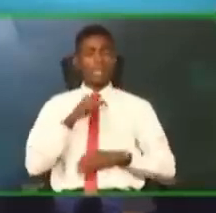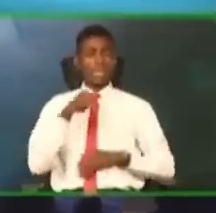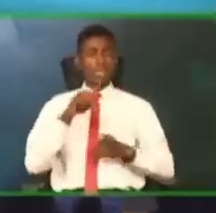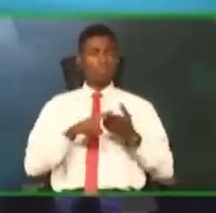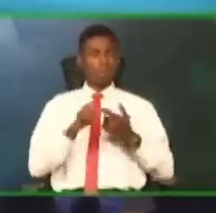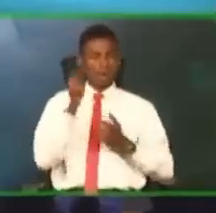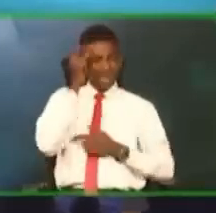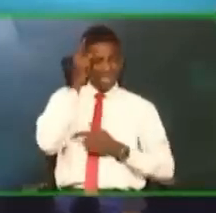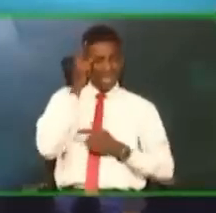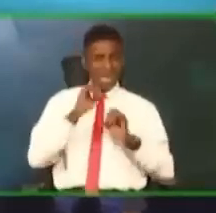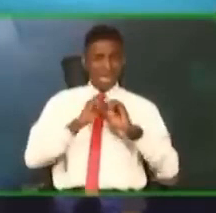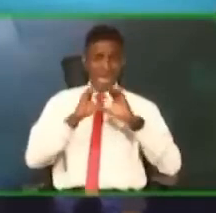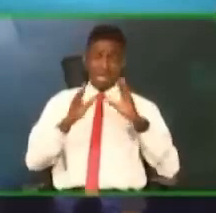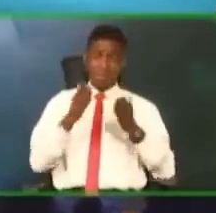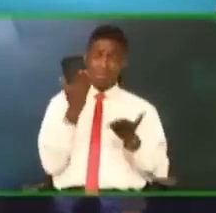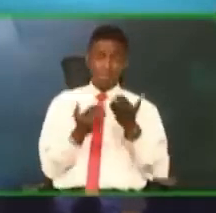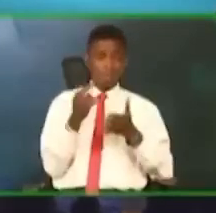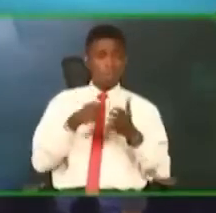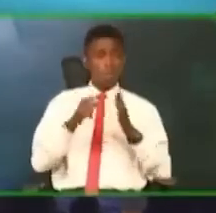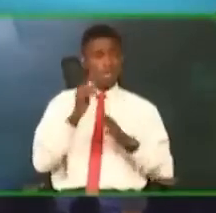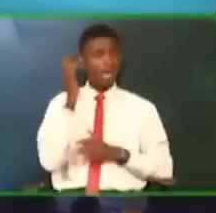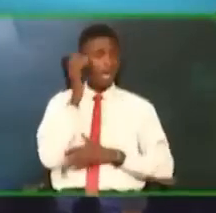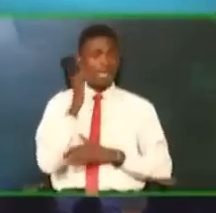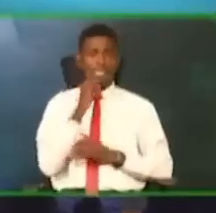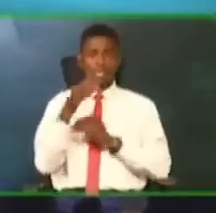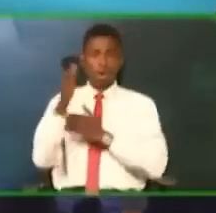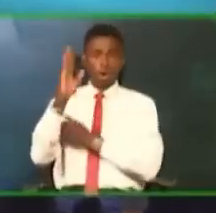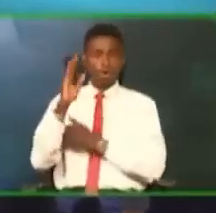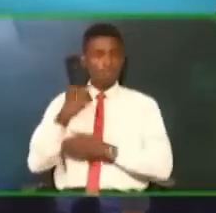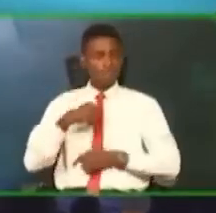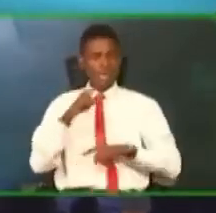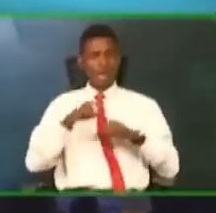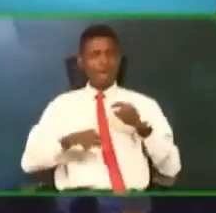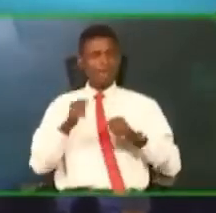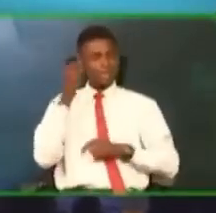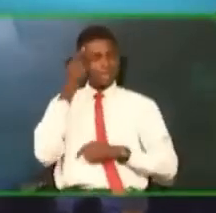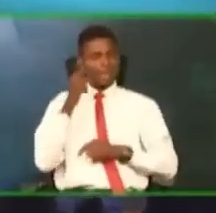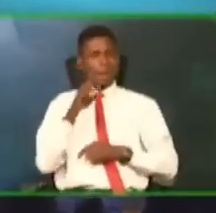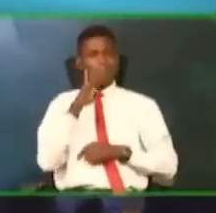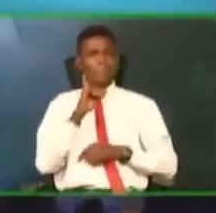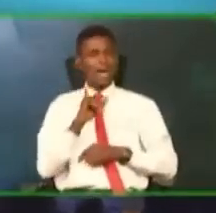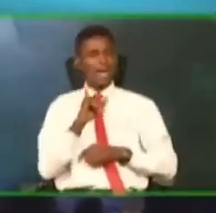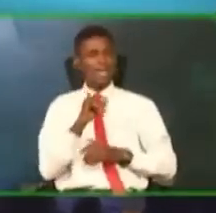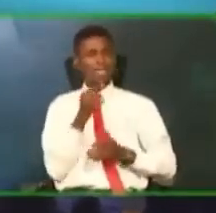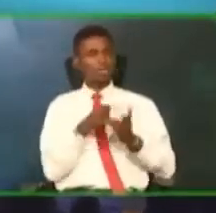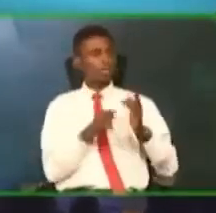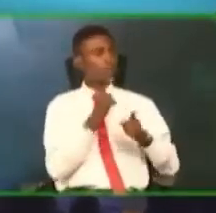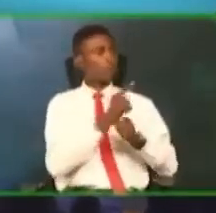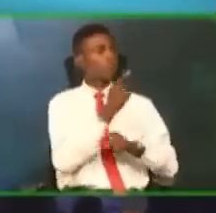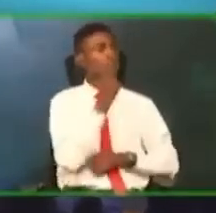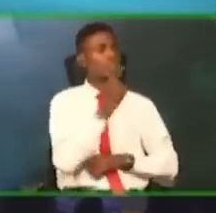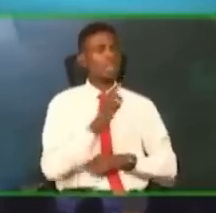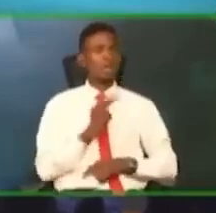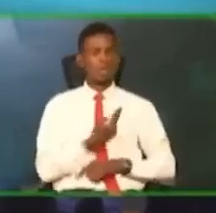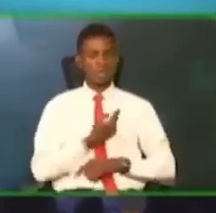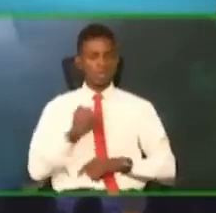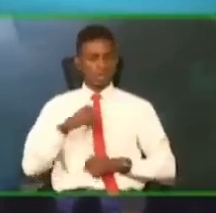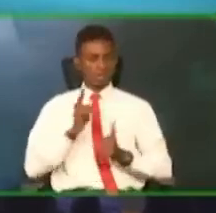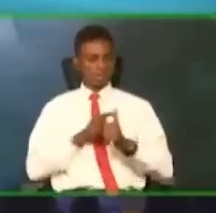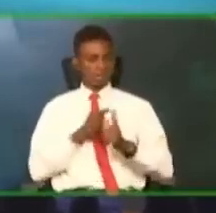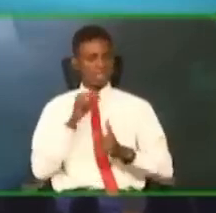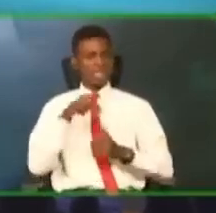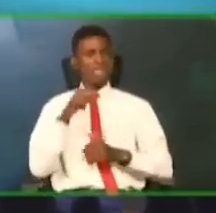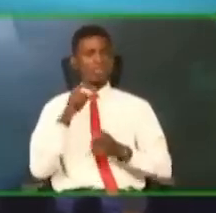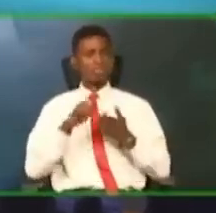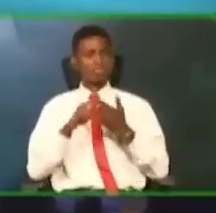God. And we can't verify just by the pleasantness of what you heard. We first need to vet the word component